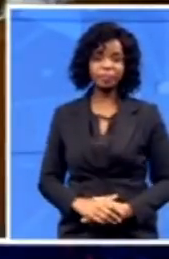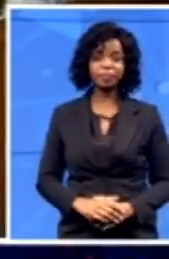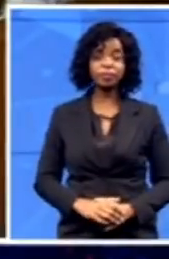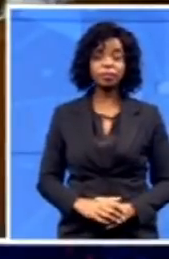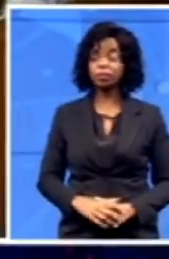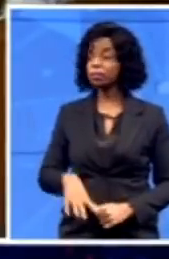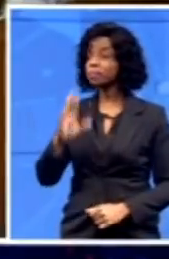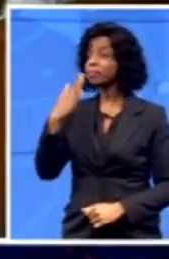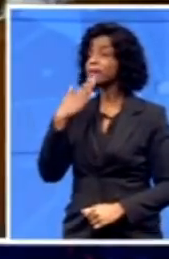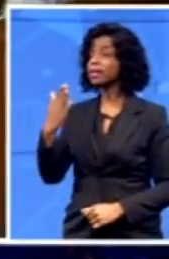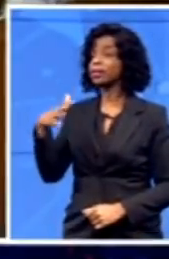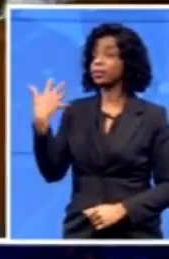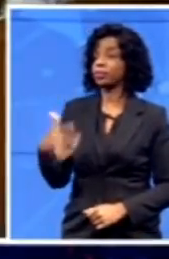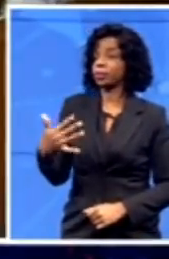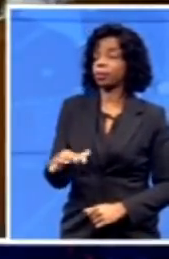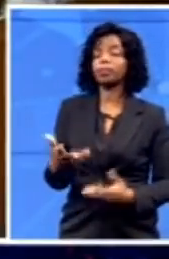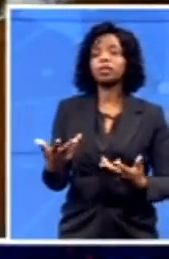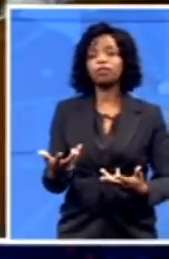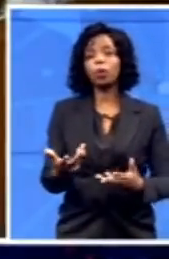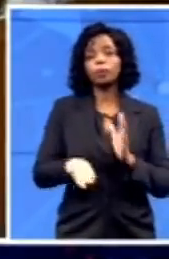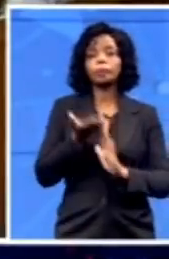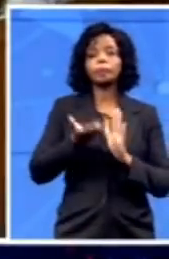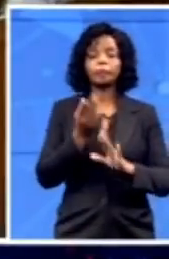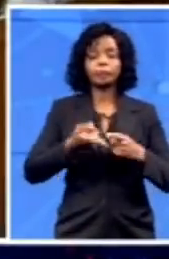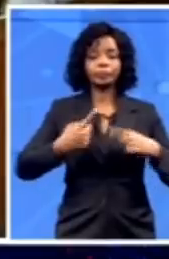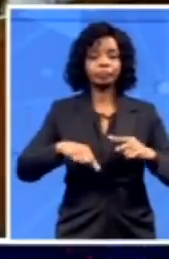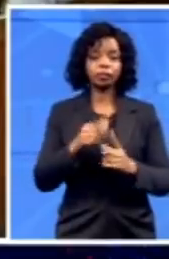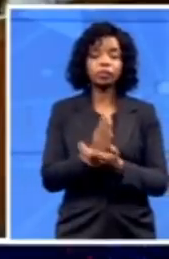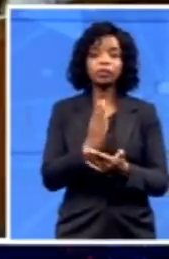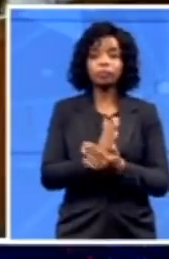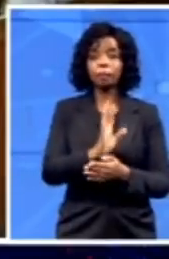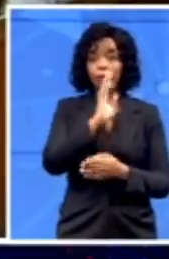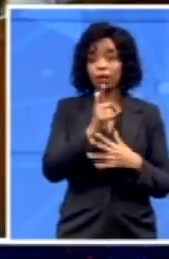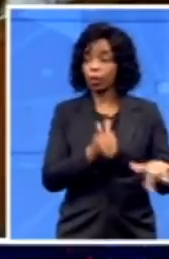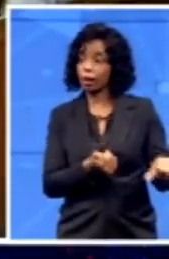and of course we'll revert to you to come and cover the live